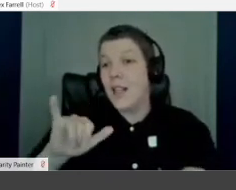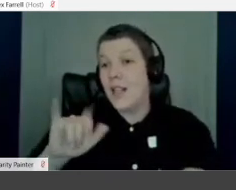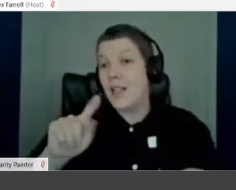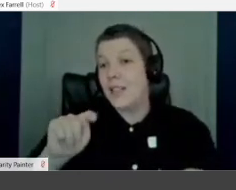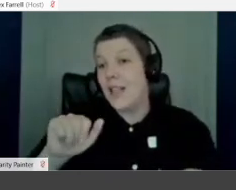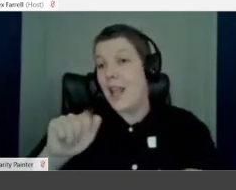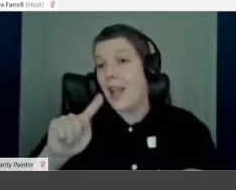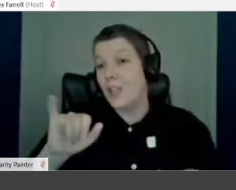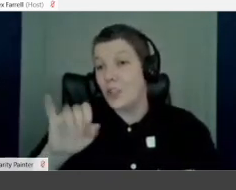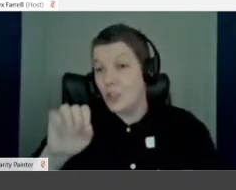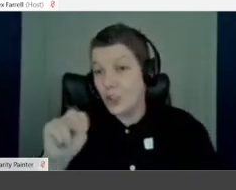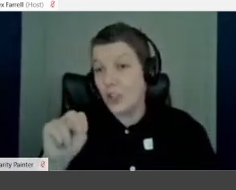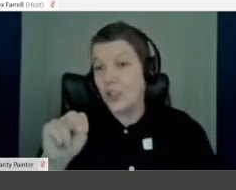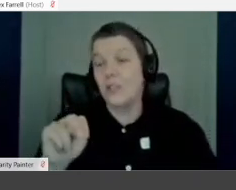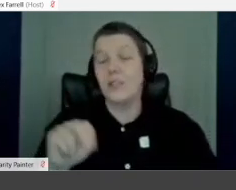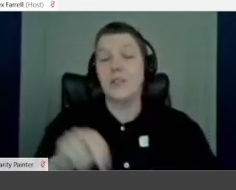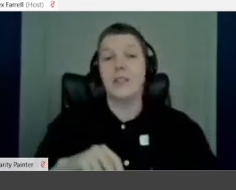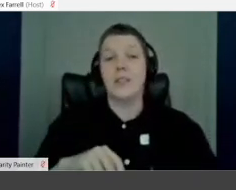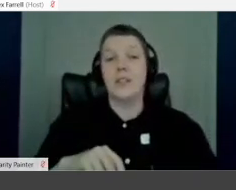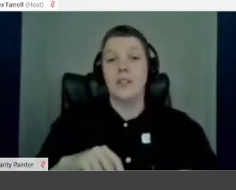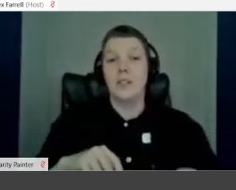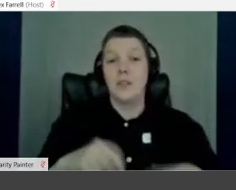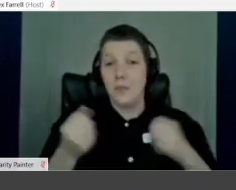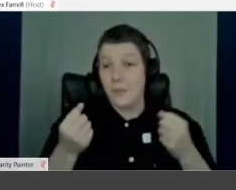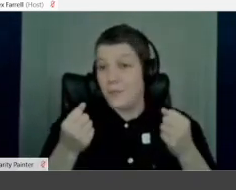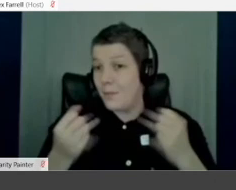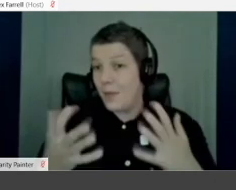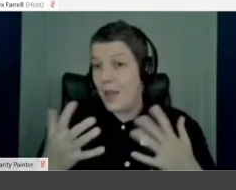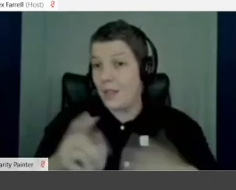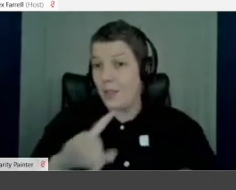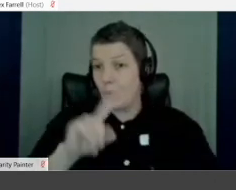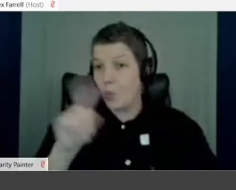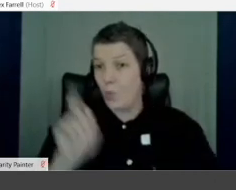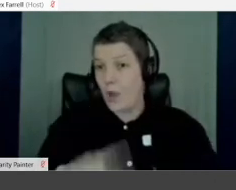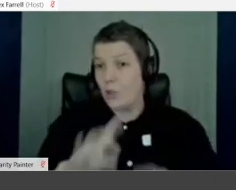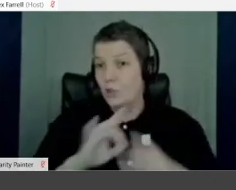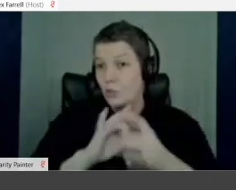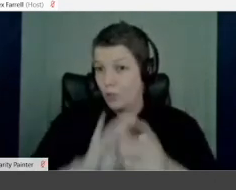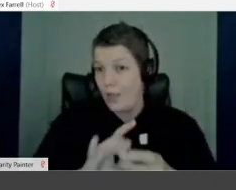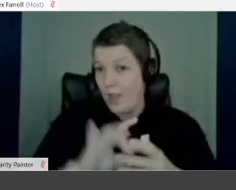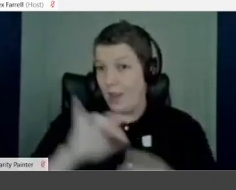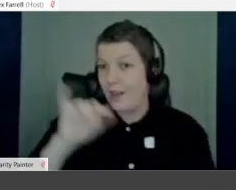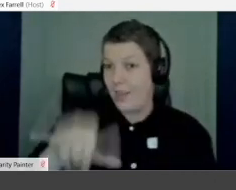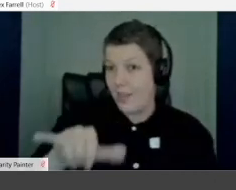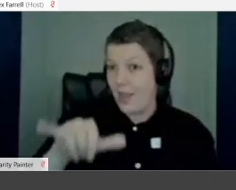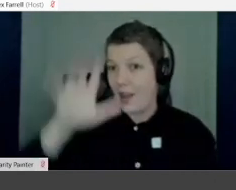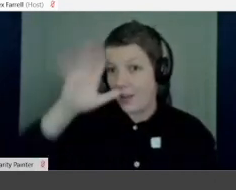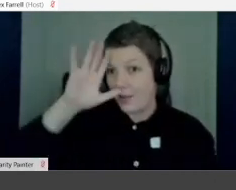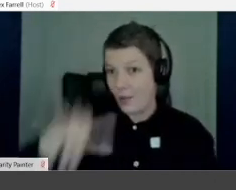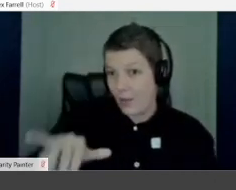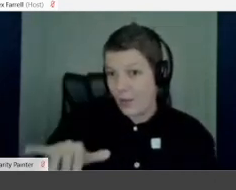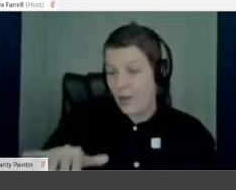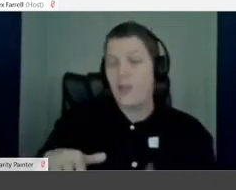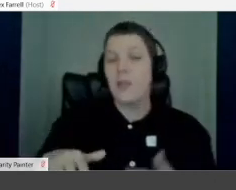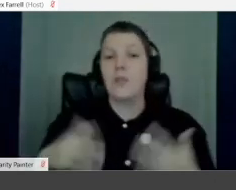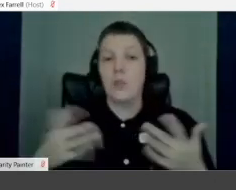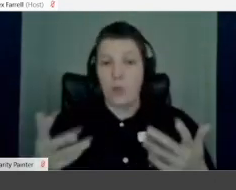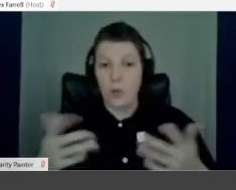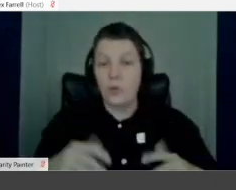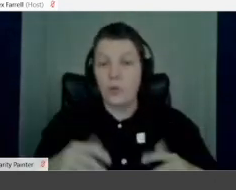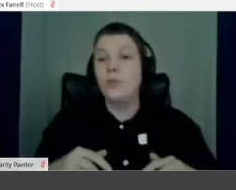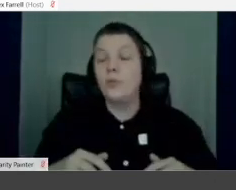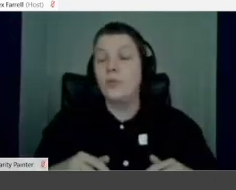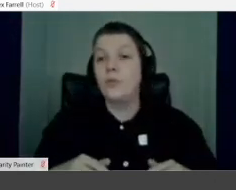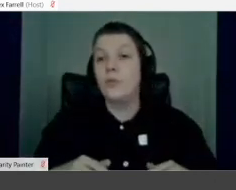been questions about that. So I'll address those first, Summer. And so with